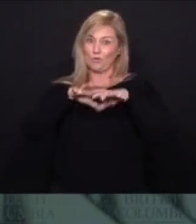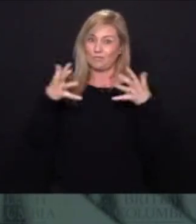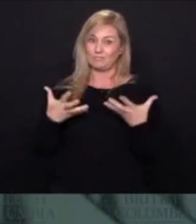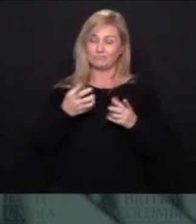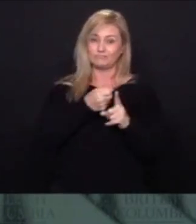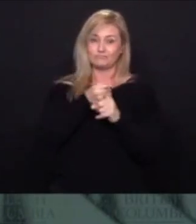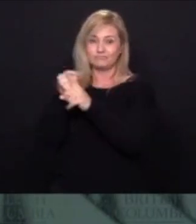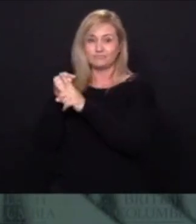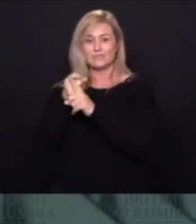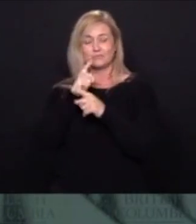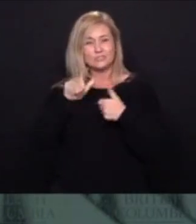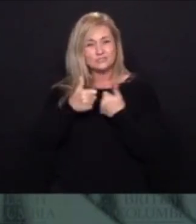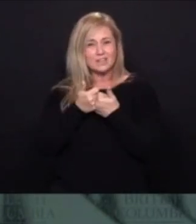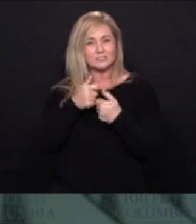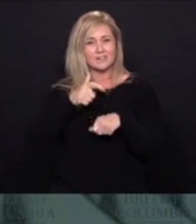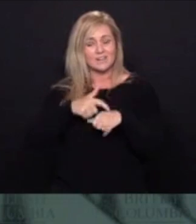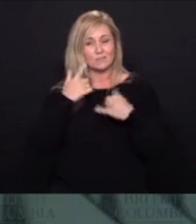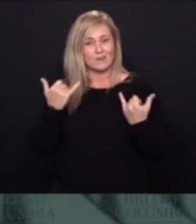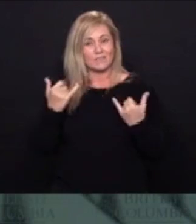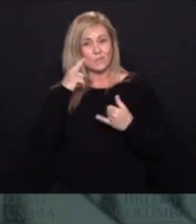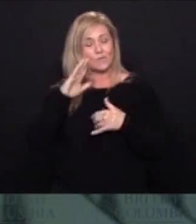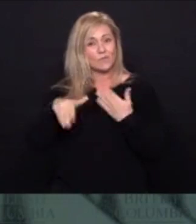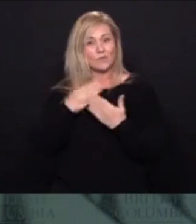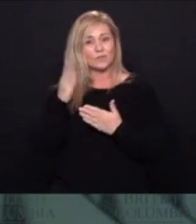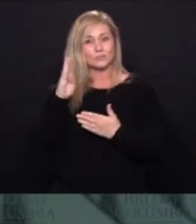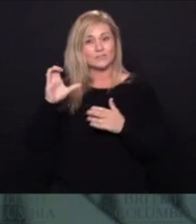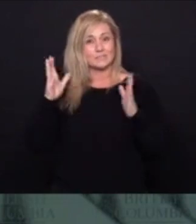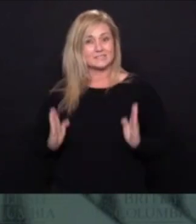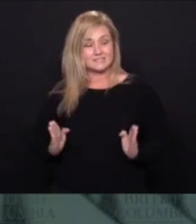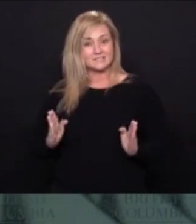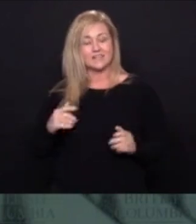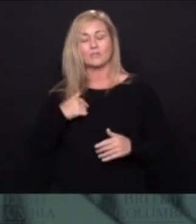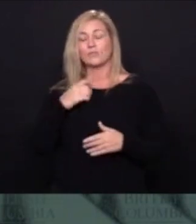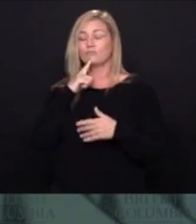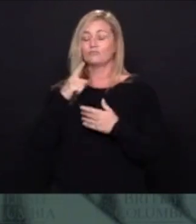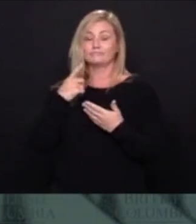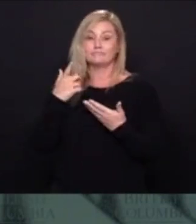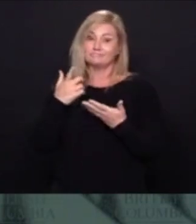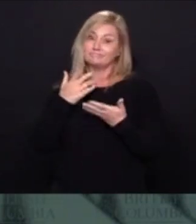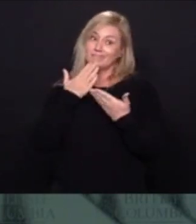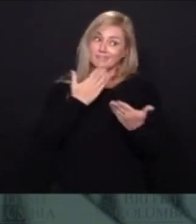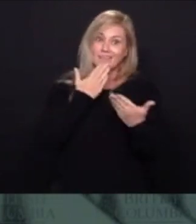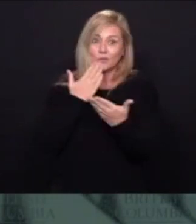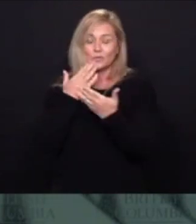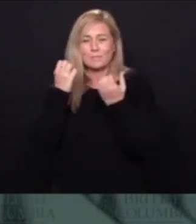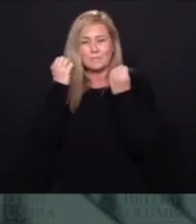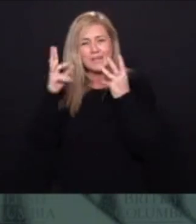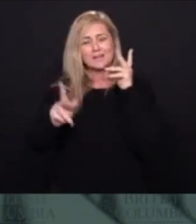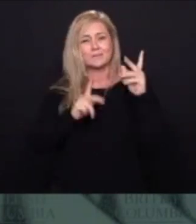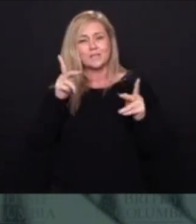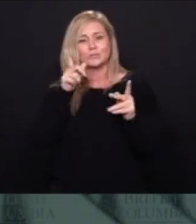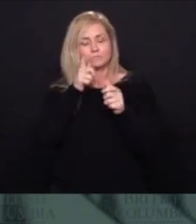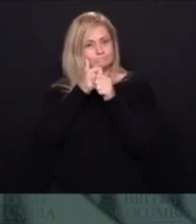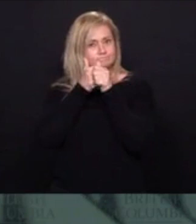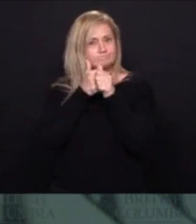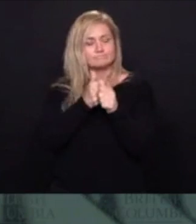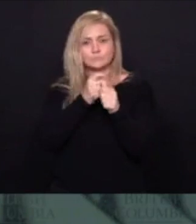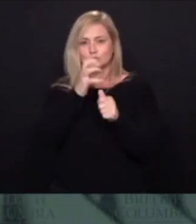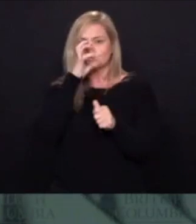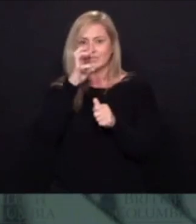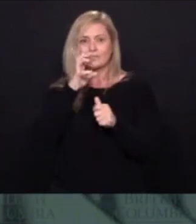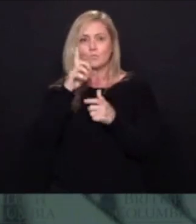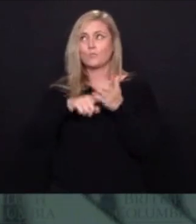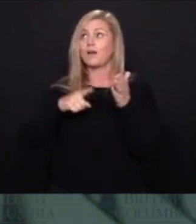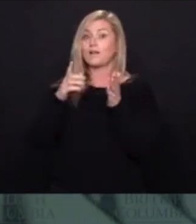for all British Columbians. And I want to relay our government's gratitude to the large majority of people who are following the guidelines of the Public